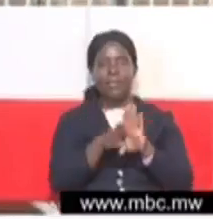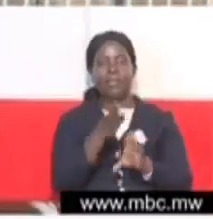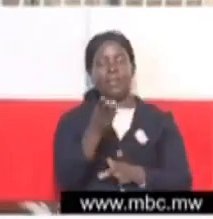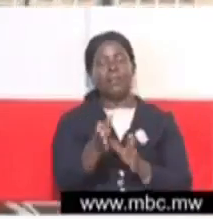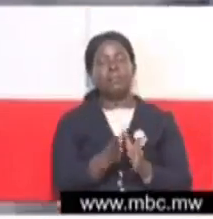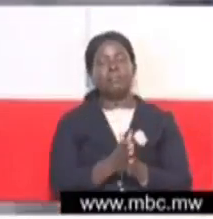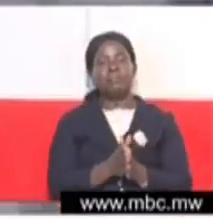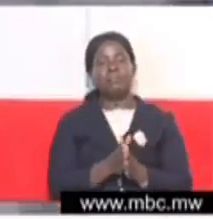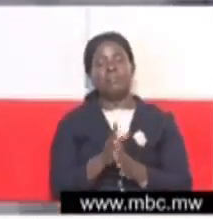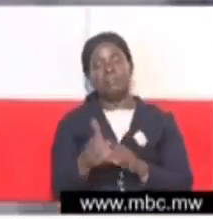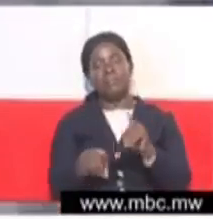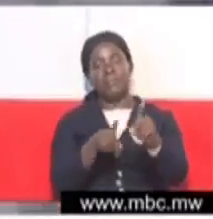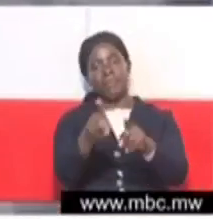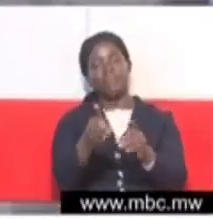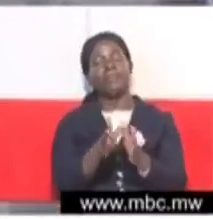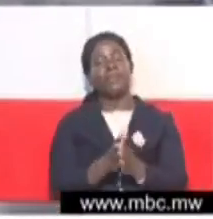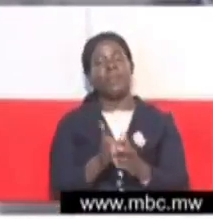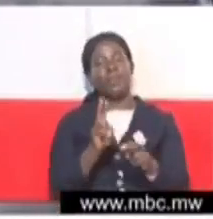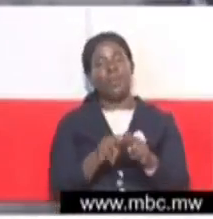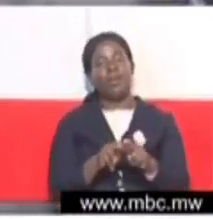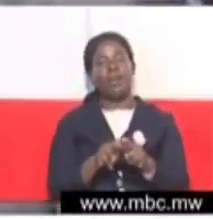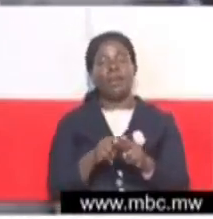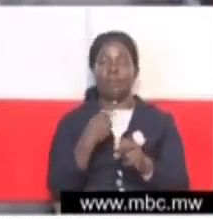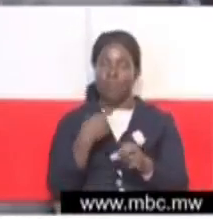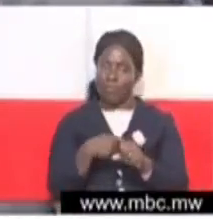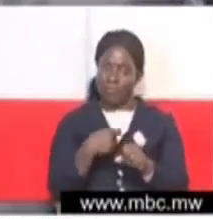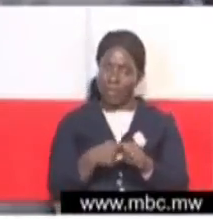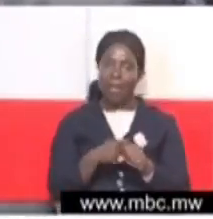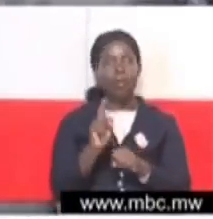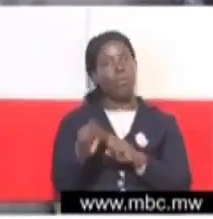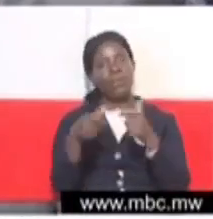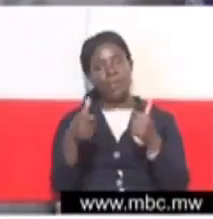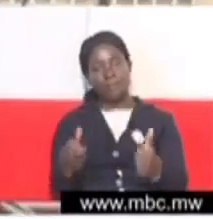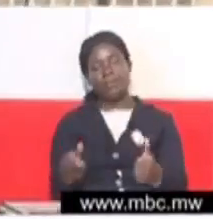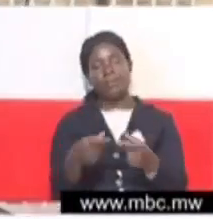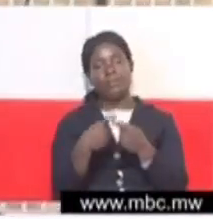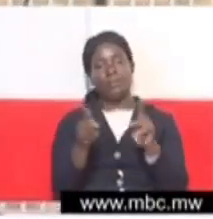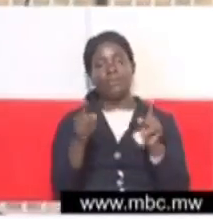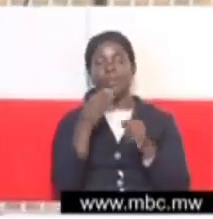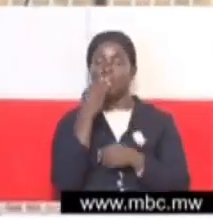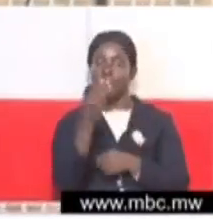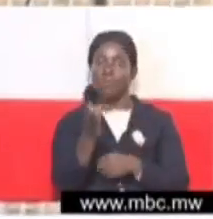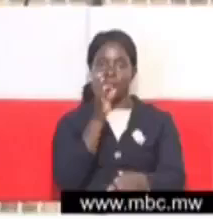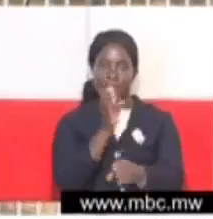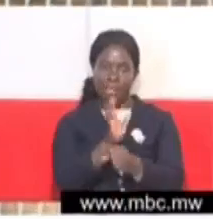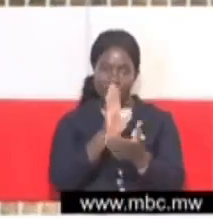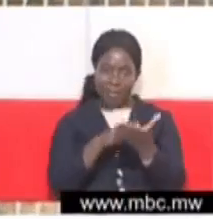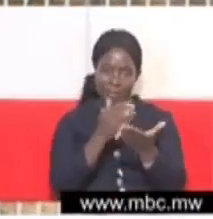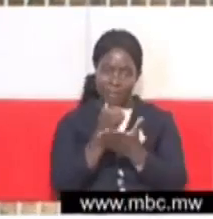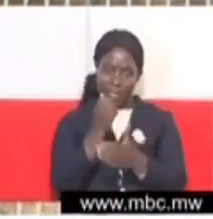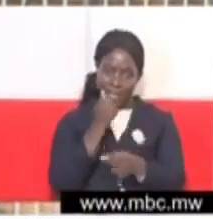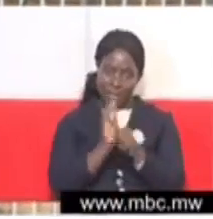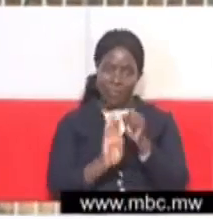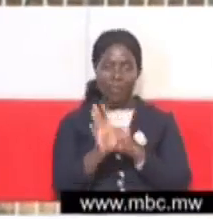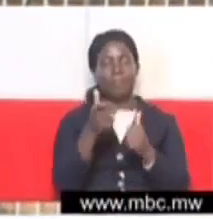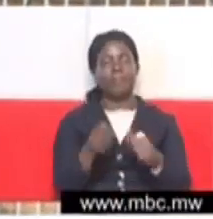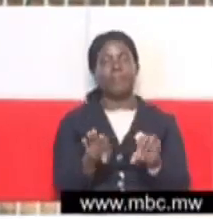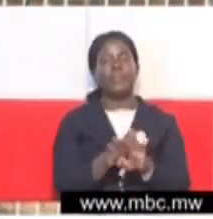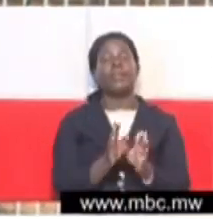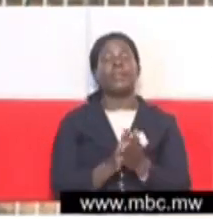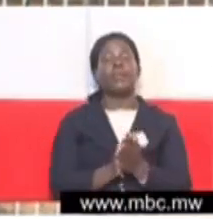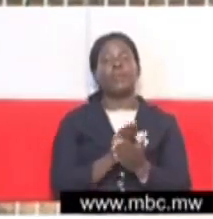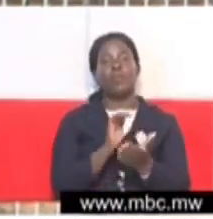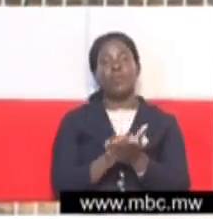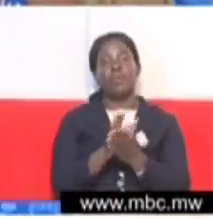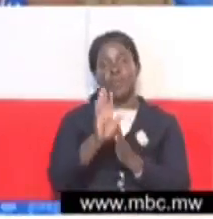journey has been a mixed bag and has applauded the church for appreciating his works. He has since urged the remaining church leaders to put